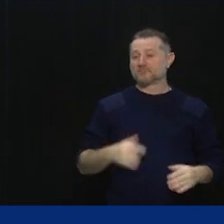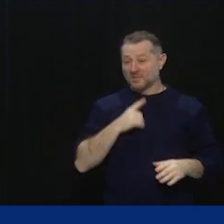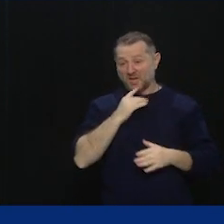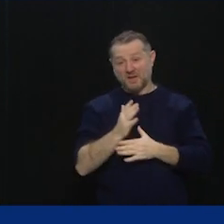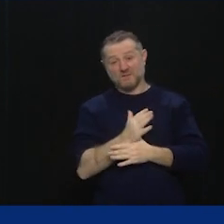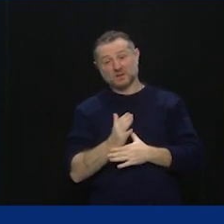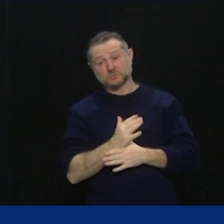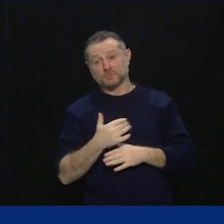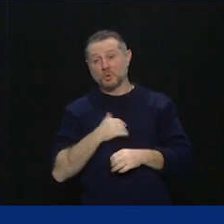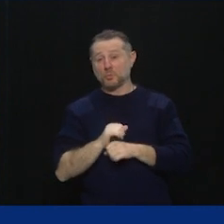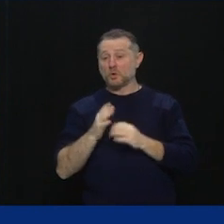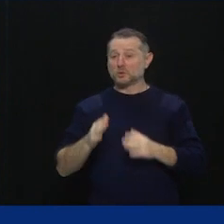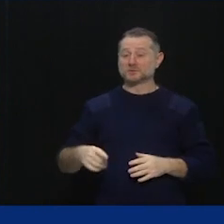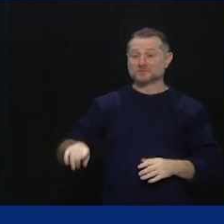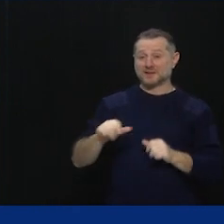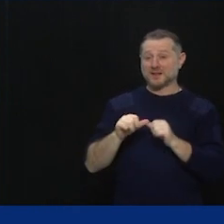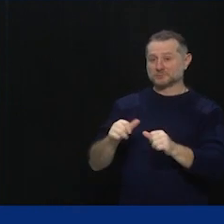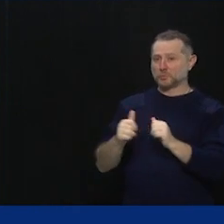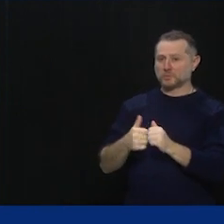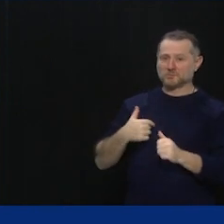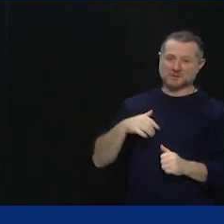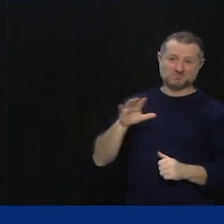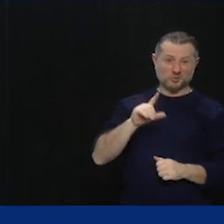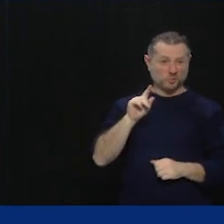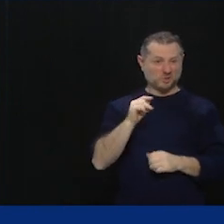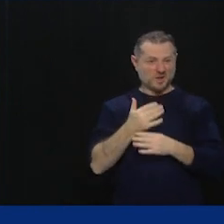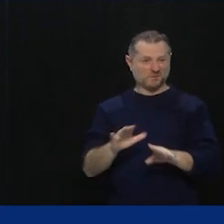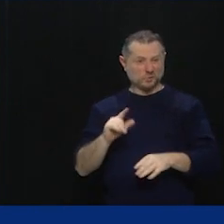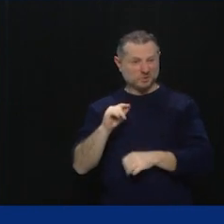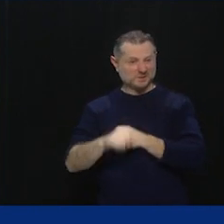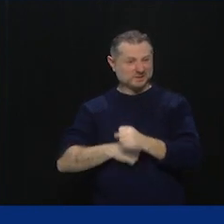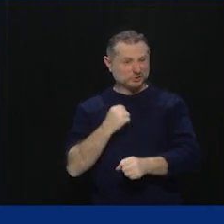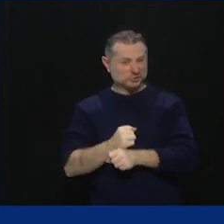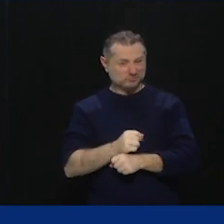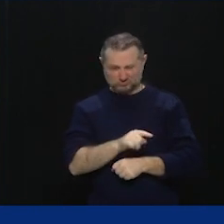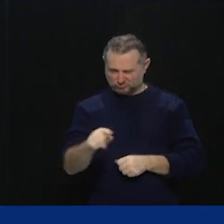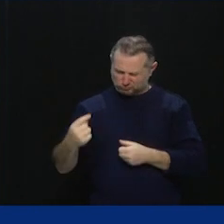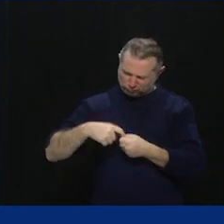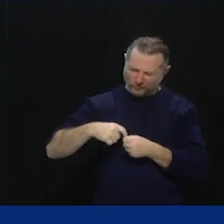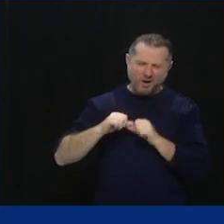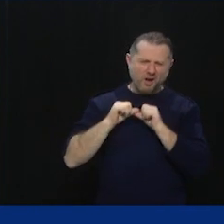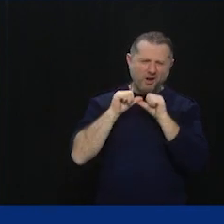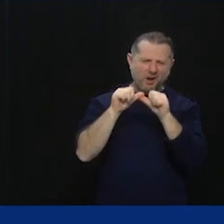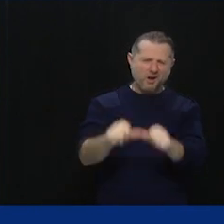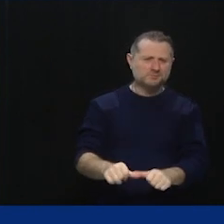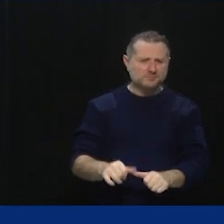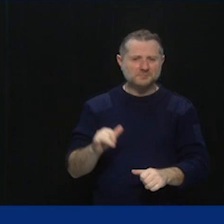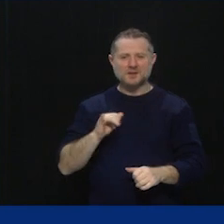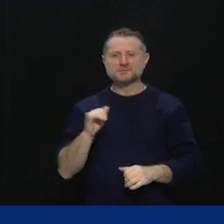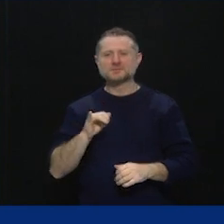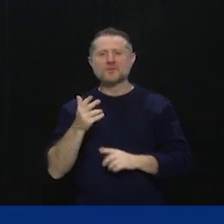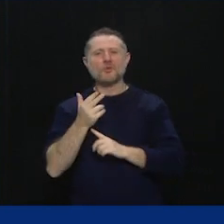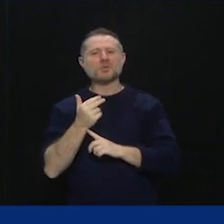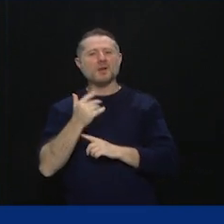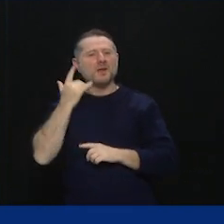close to 20 years or some crazy number. Once you're in, it's like Hotel California. You can't get out.